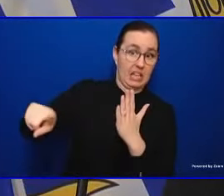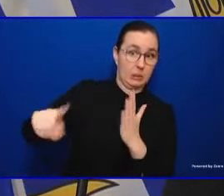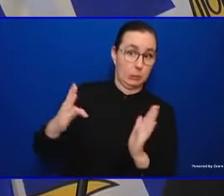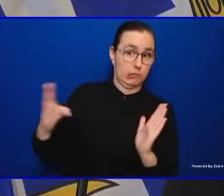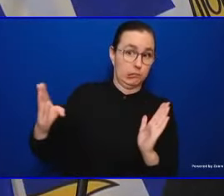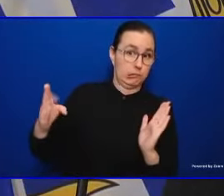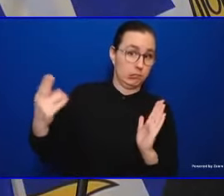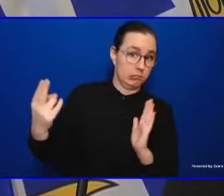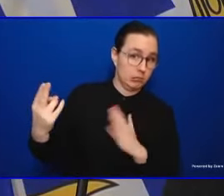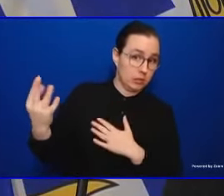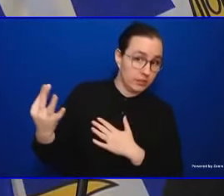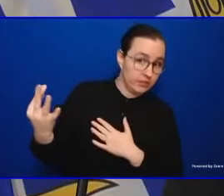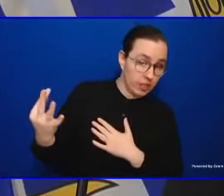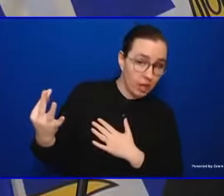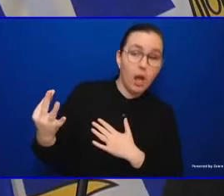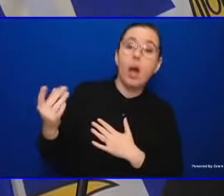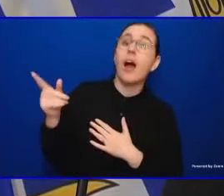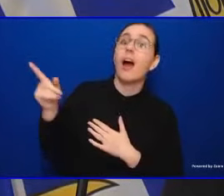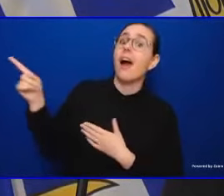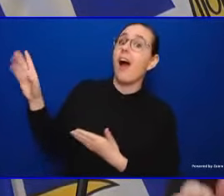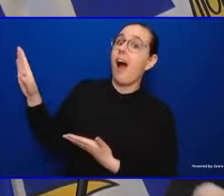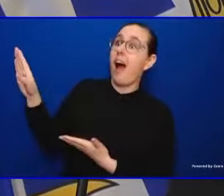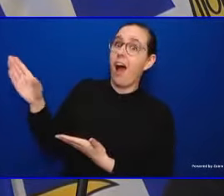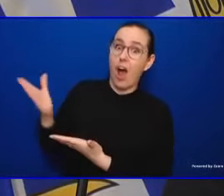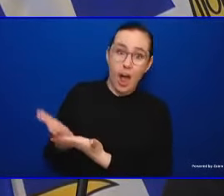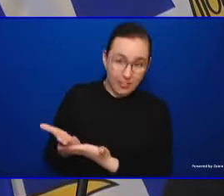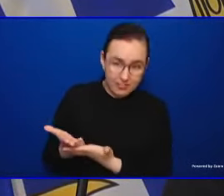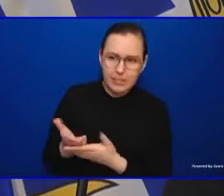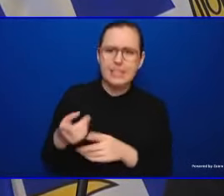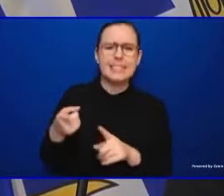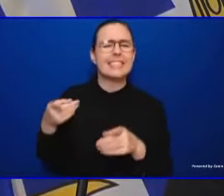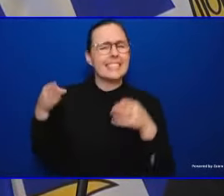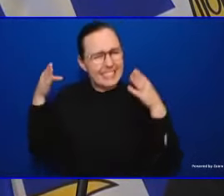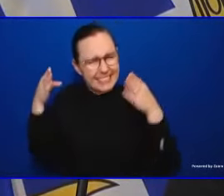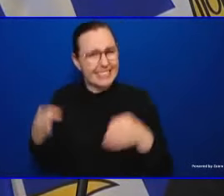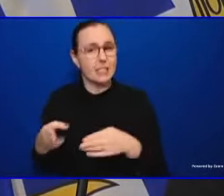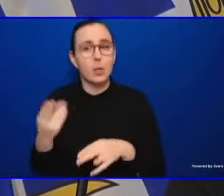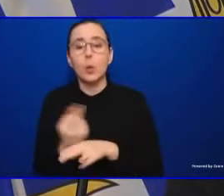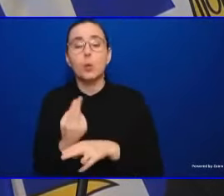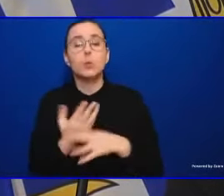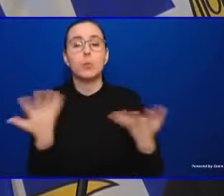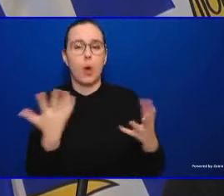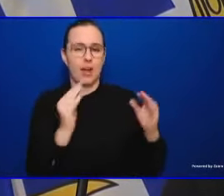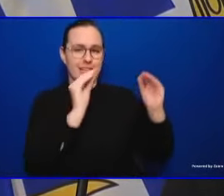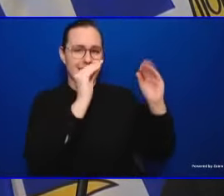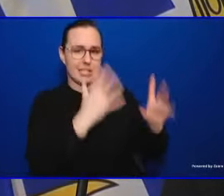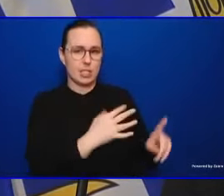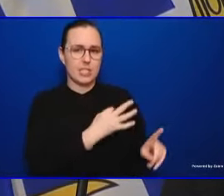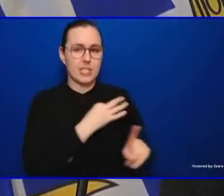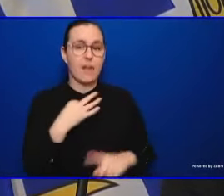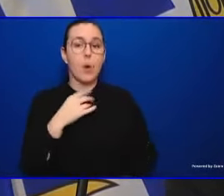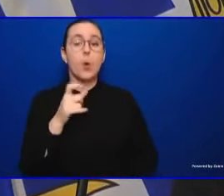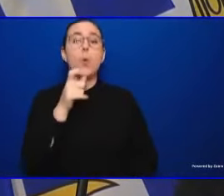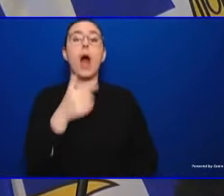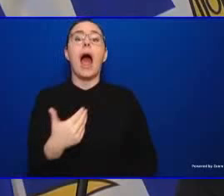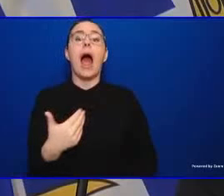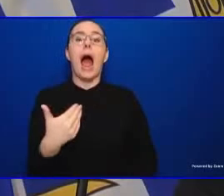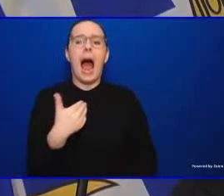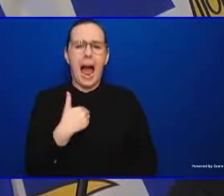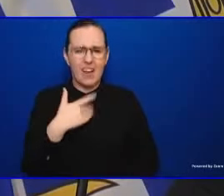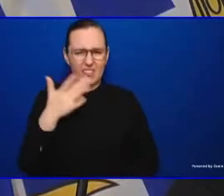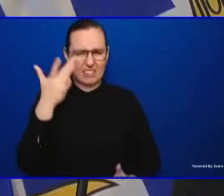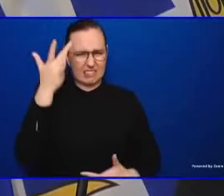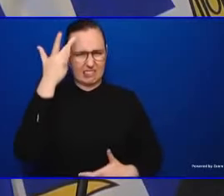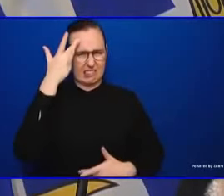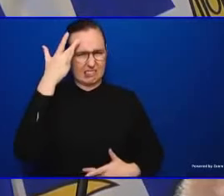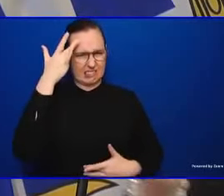and in schools across the province. And the Ministry of Health and Education and BC CDC and school districts are working